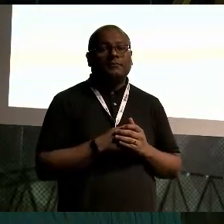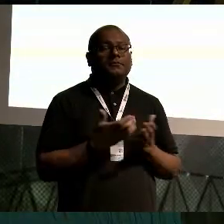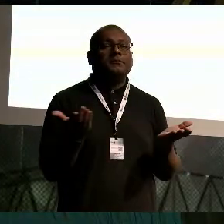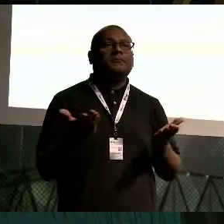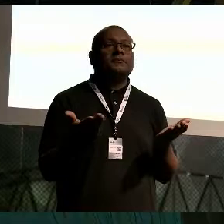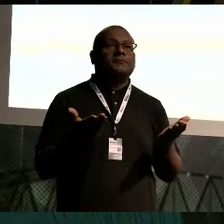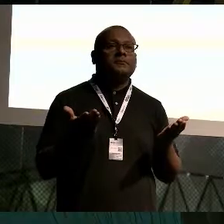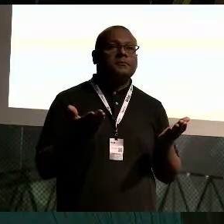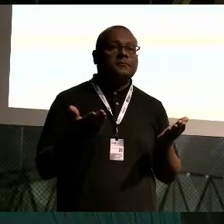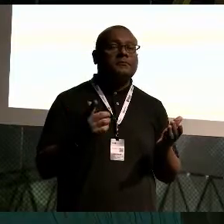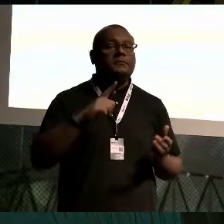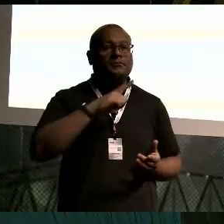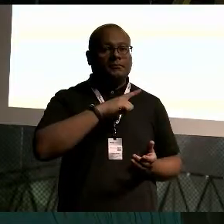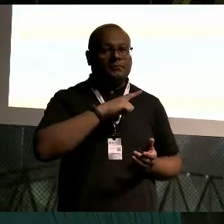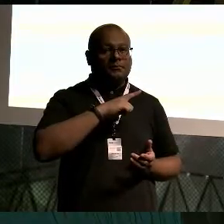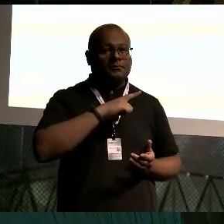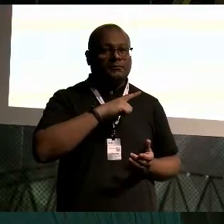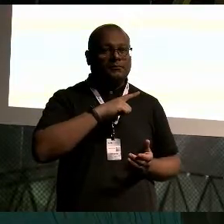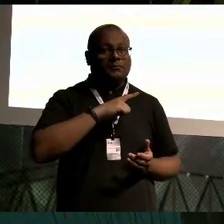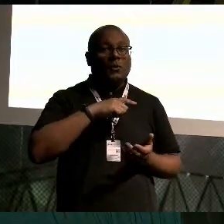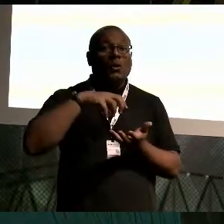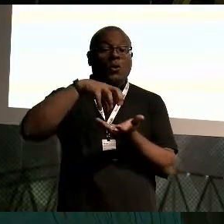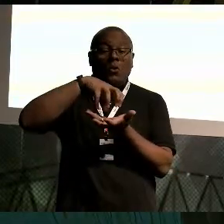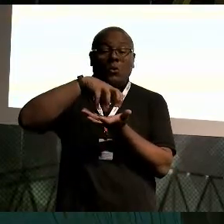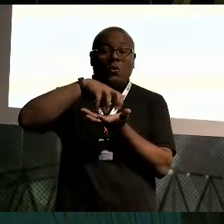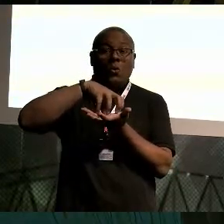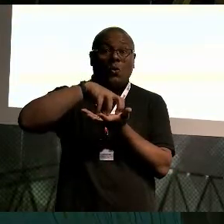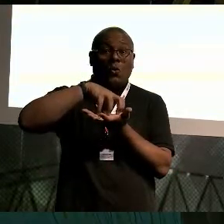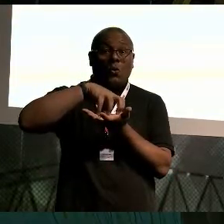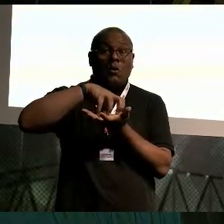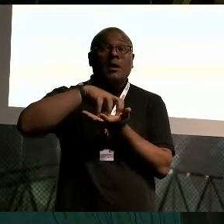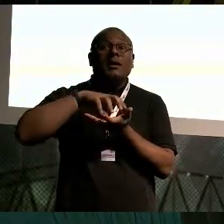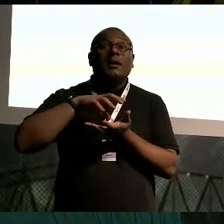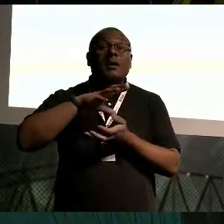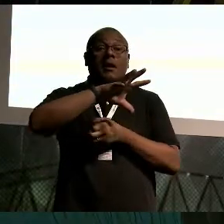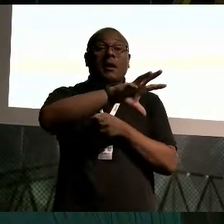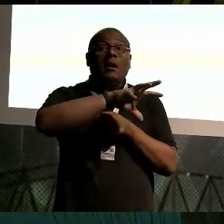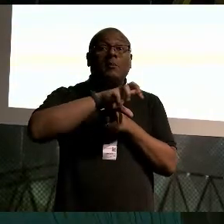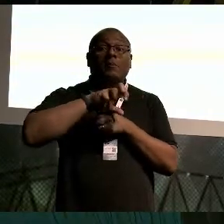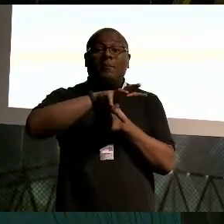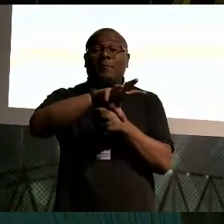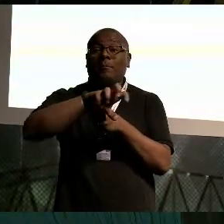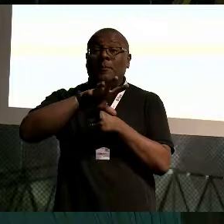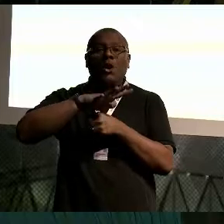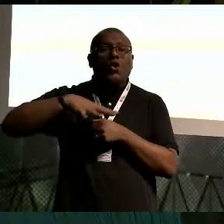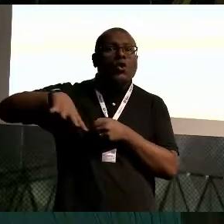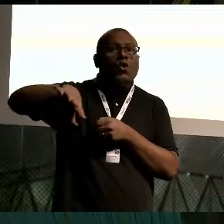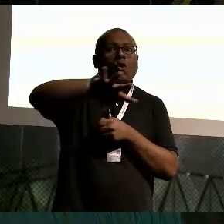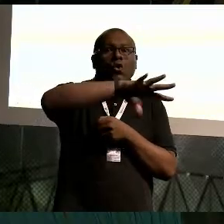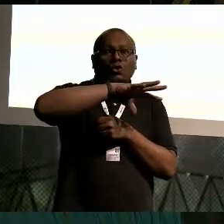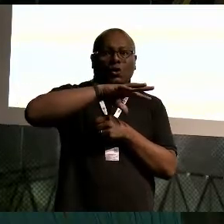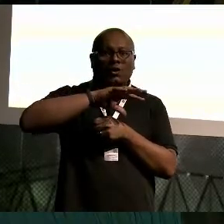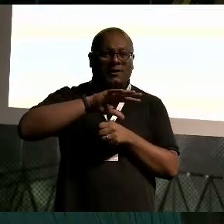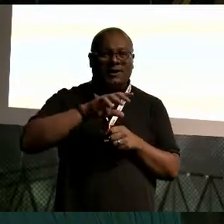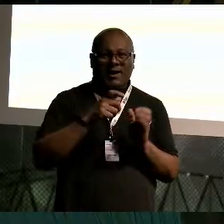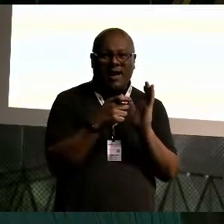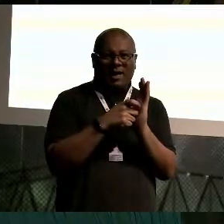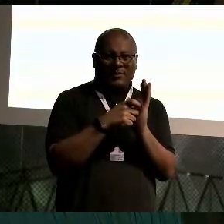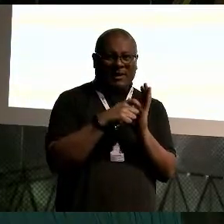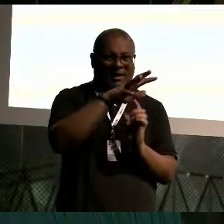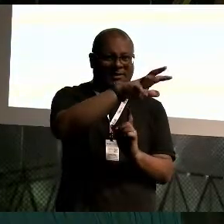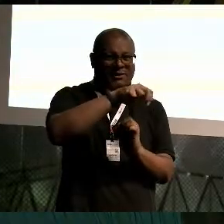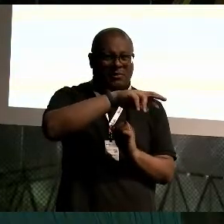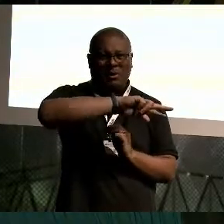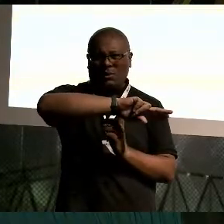now you have a central place to capture the flow of your application, OK? And since you